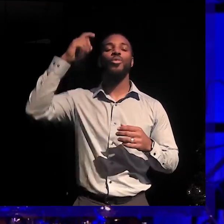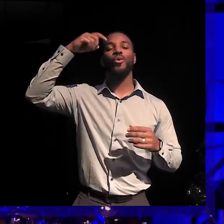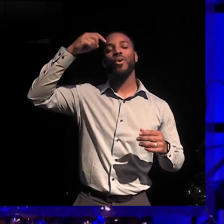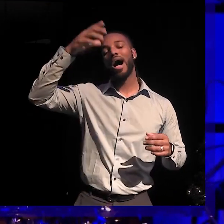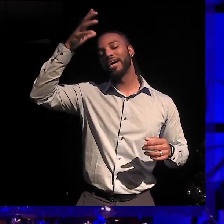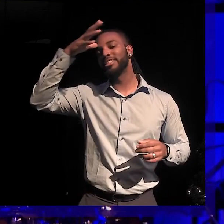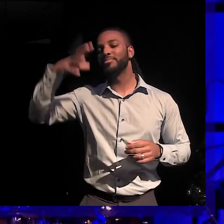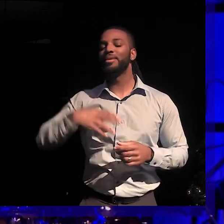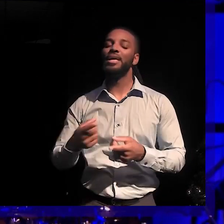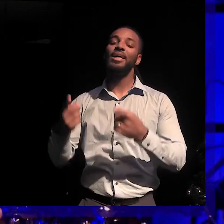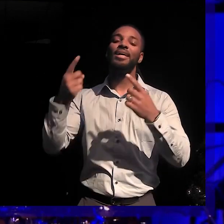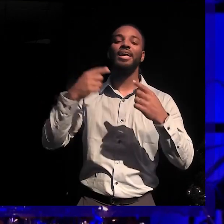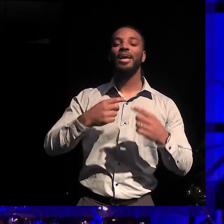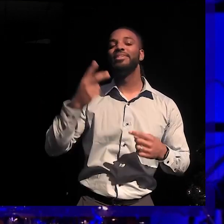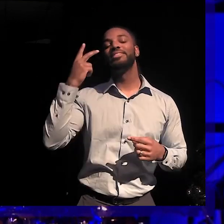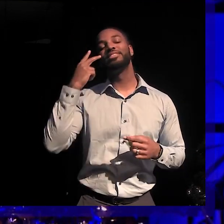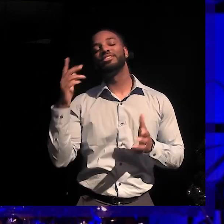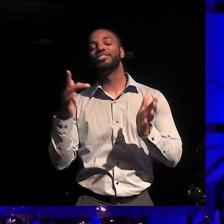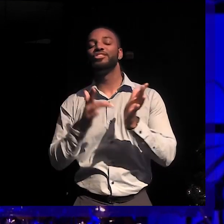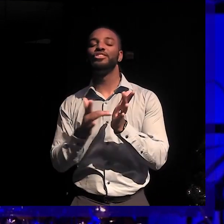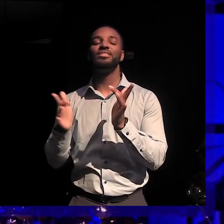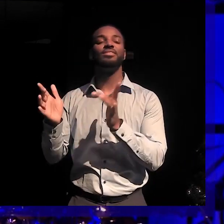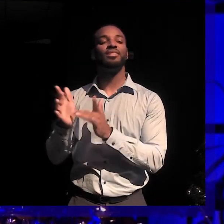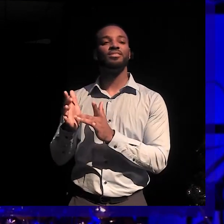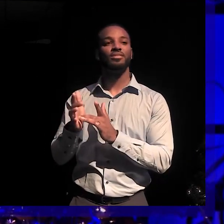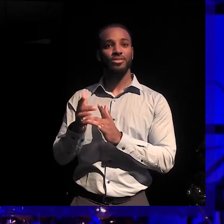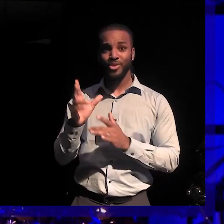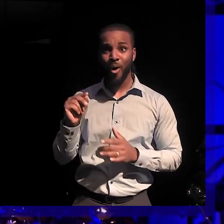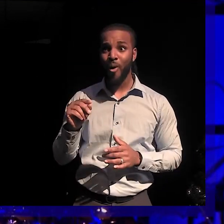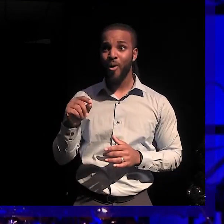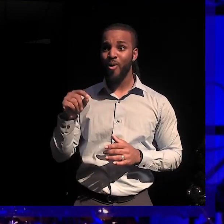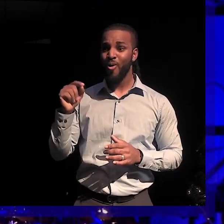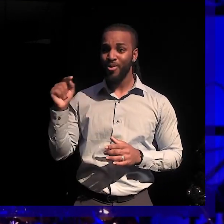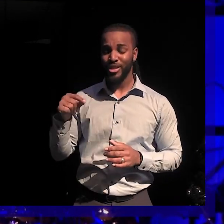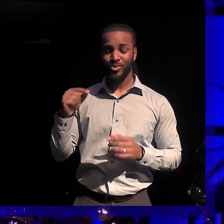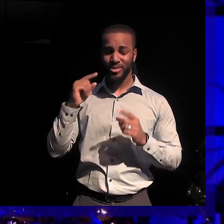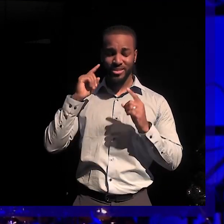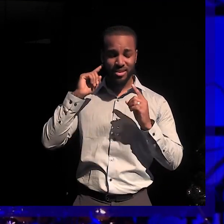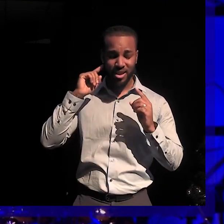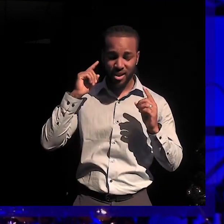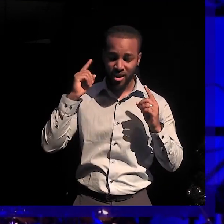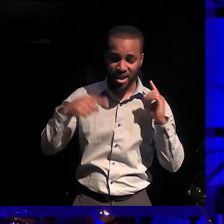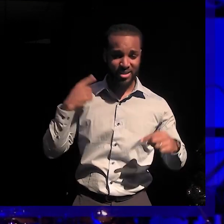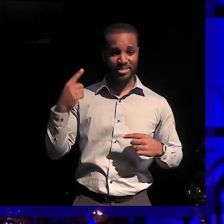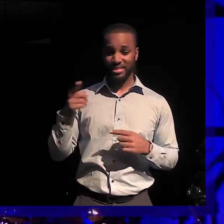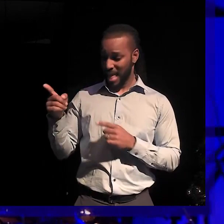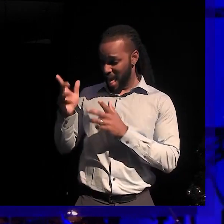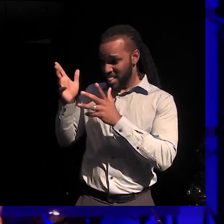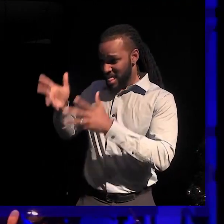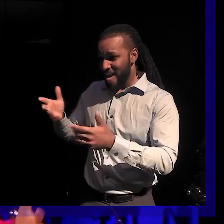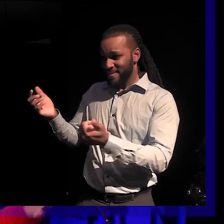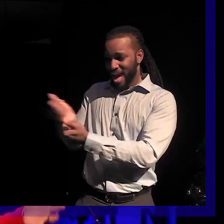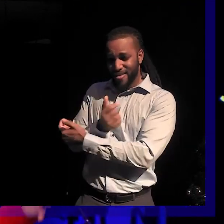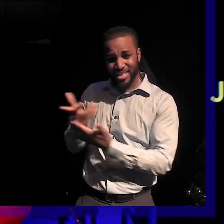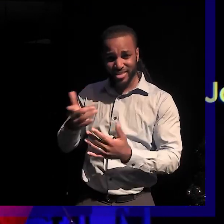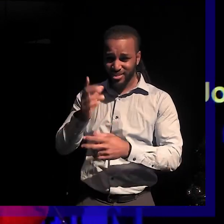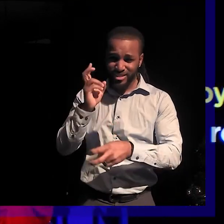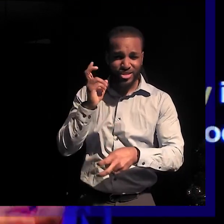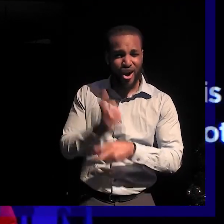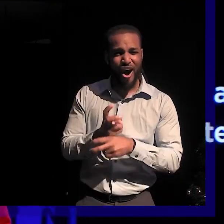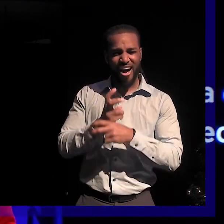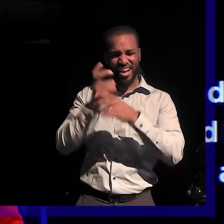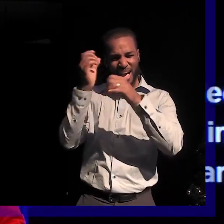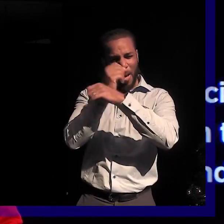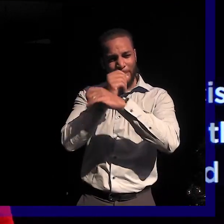men came to see Jesus. This was brutal. They left everything to follow a star.